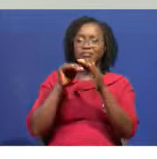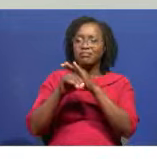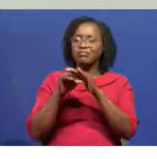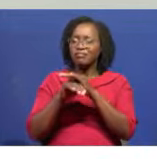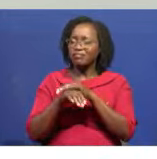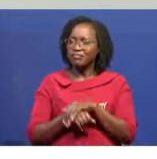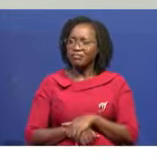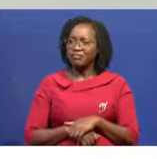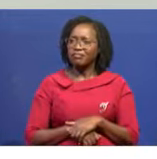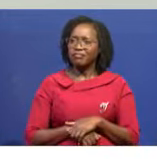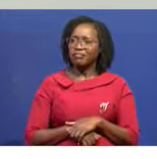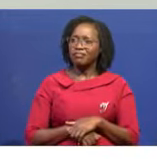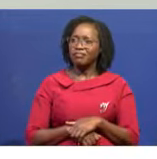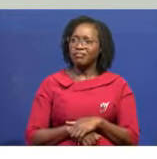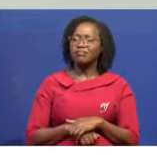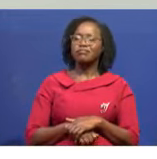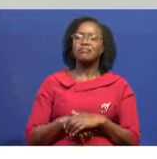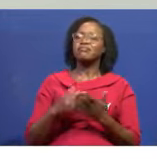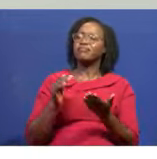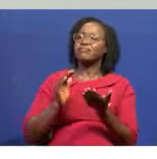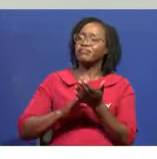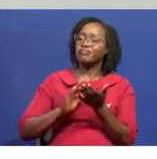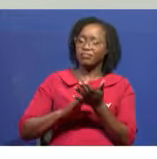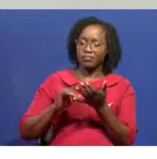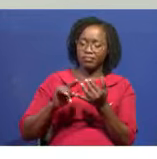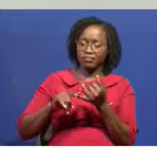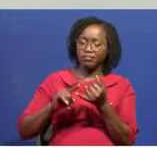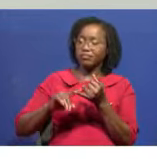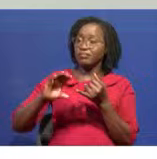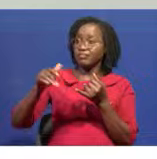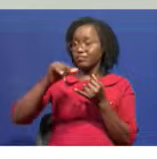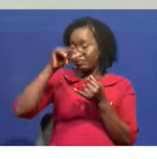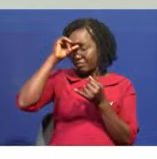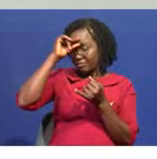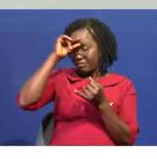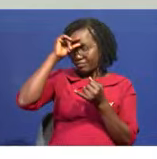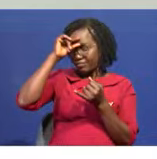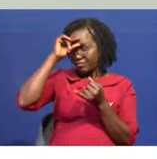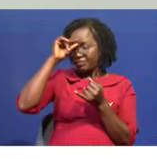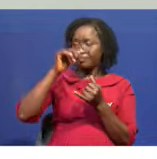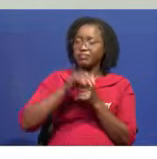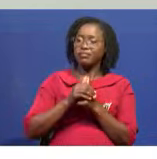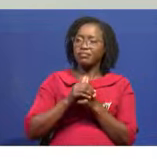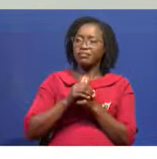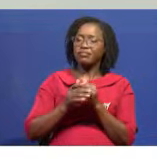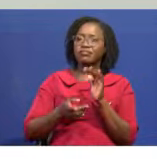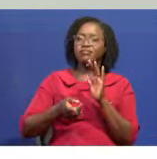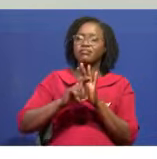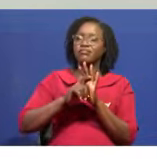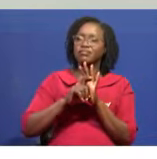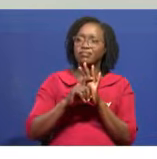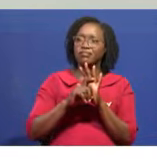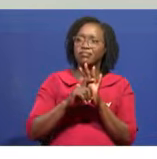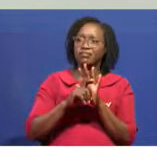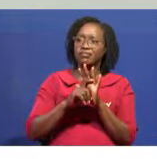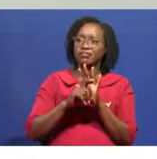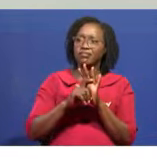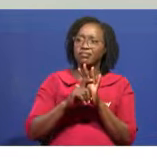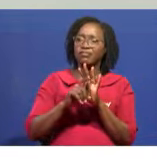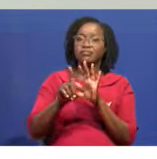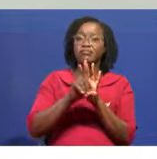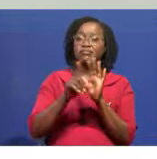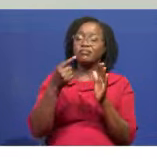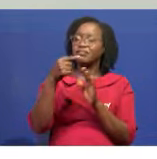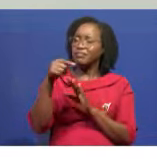as a body? So what we have made as a body, first of all, is to the county governments. They are required under their laws